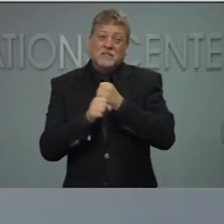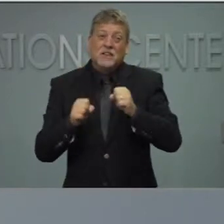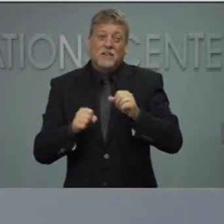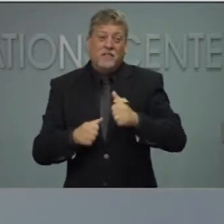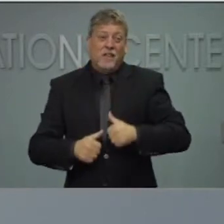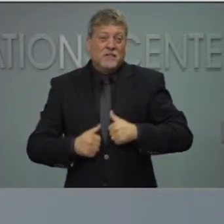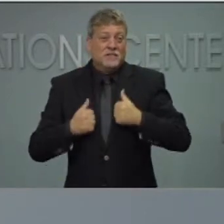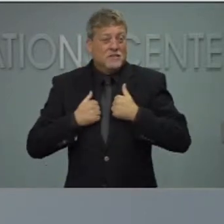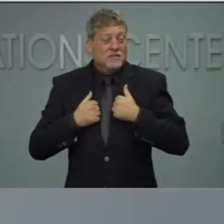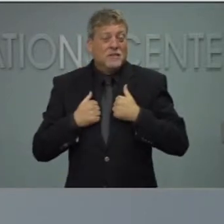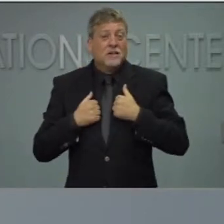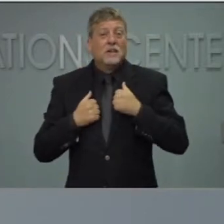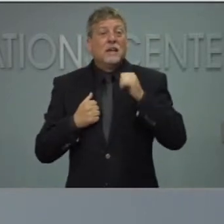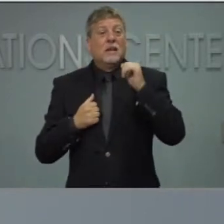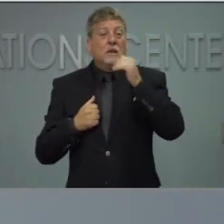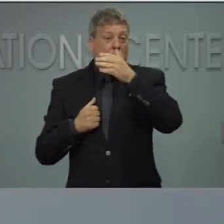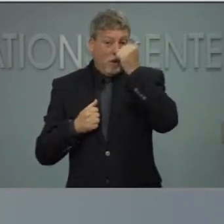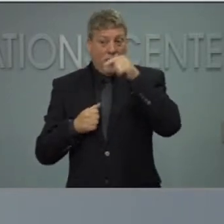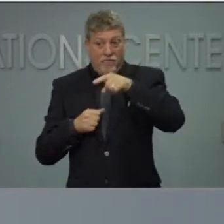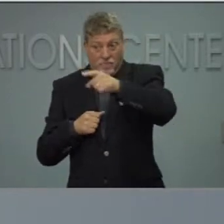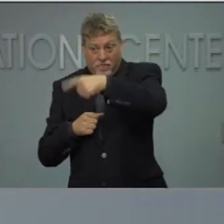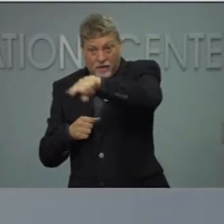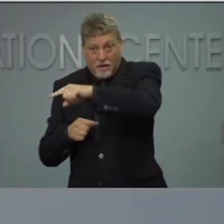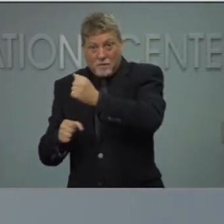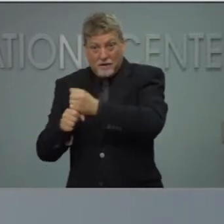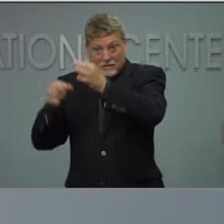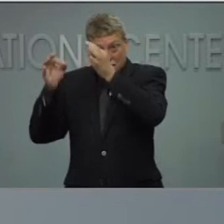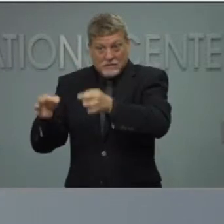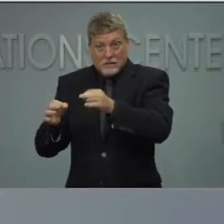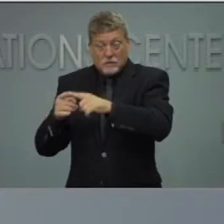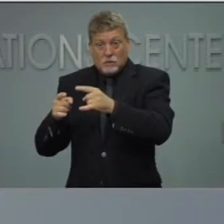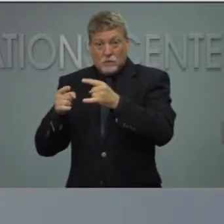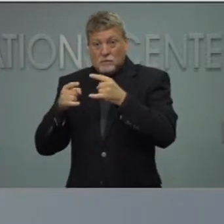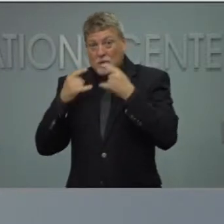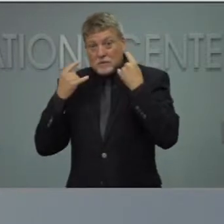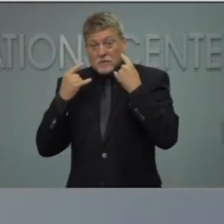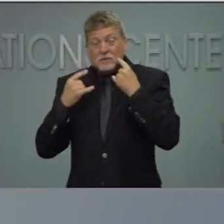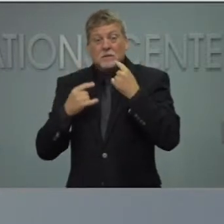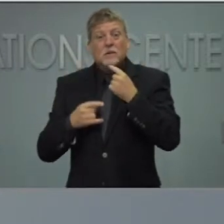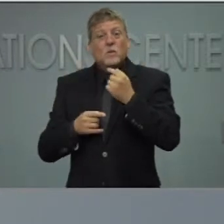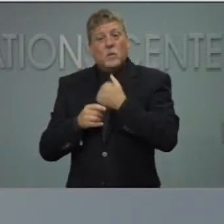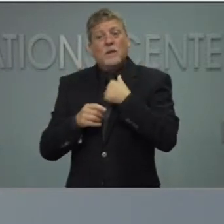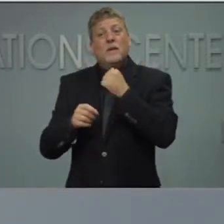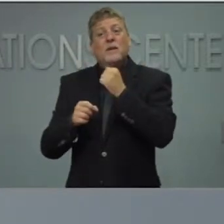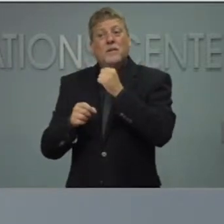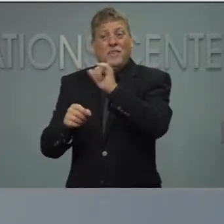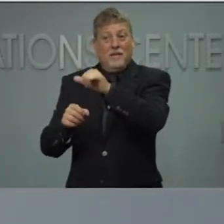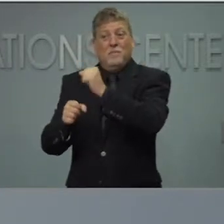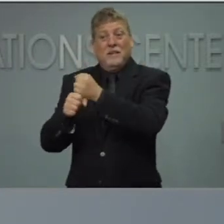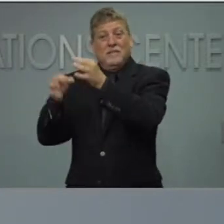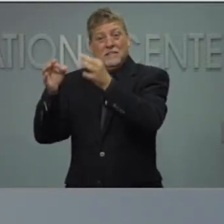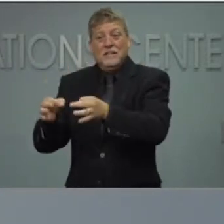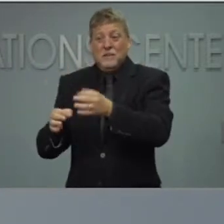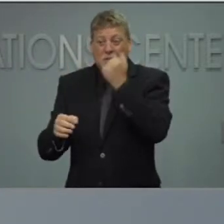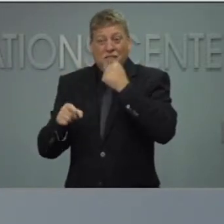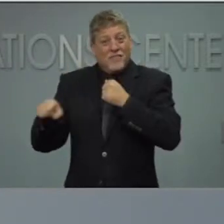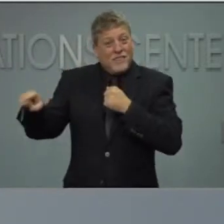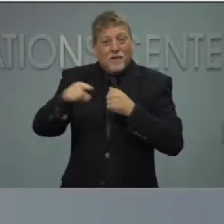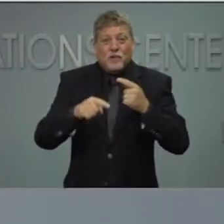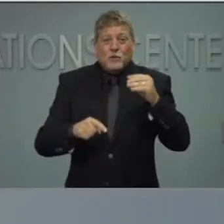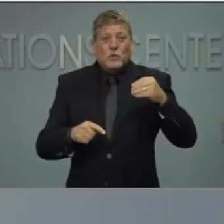we're protecting people who don't even have the choice to get a vaccine because they are too young to get